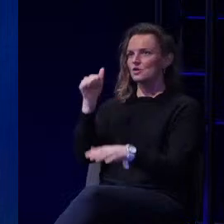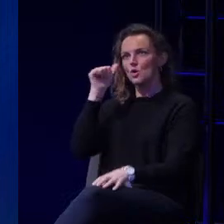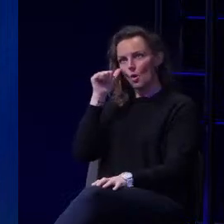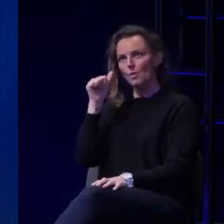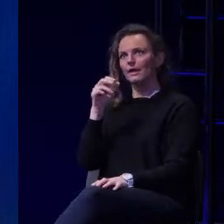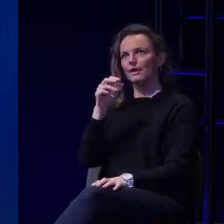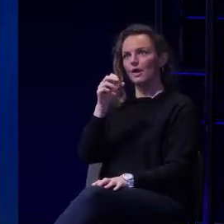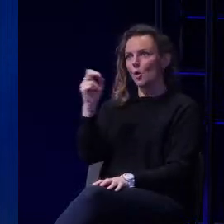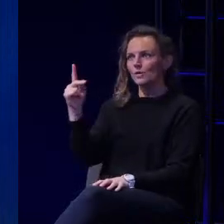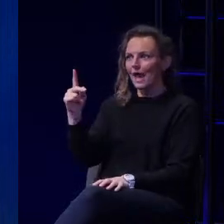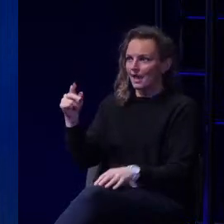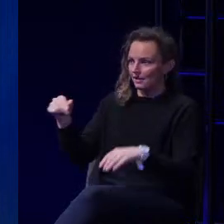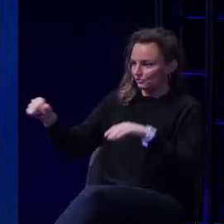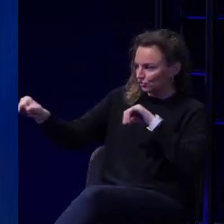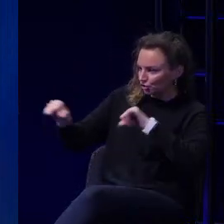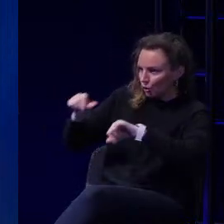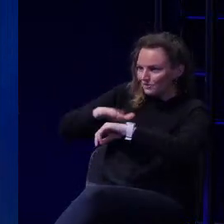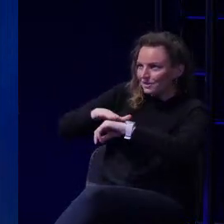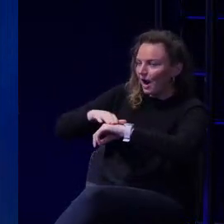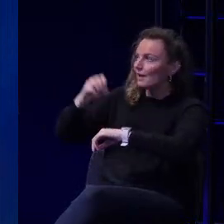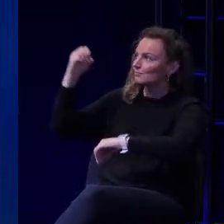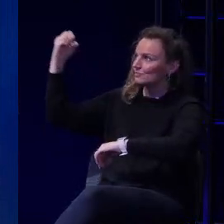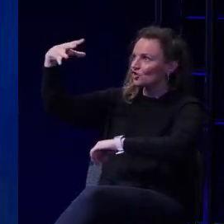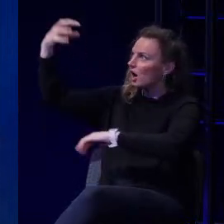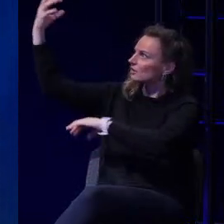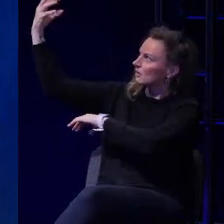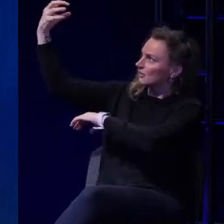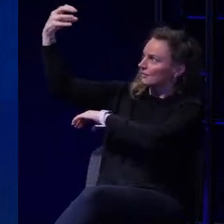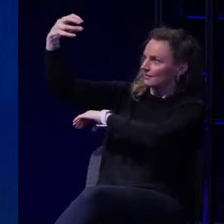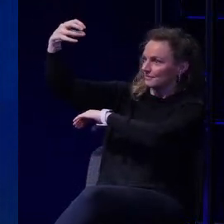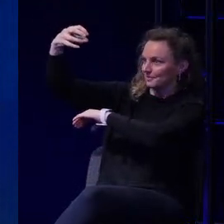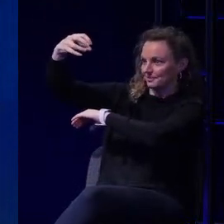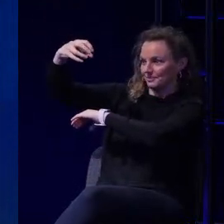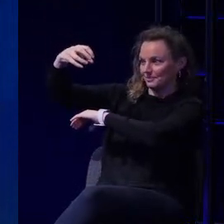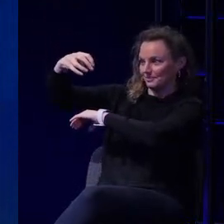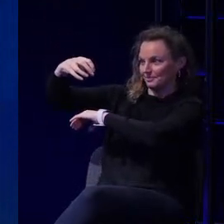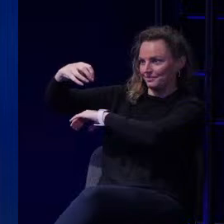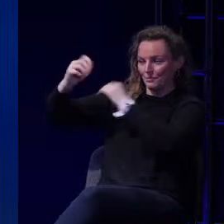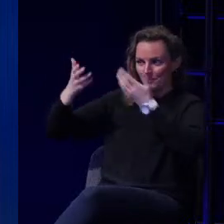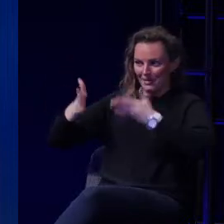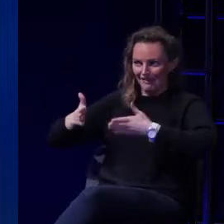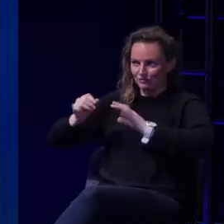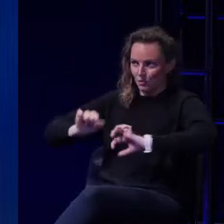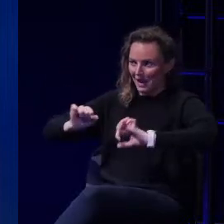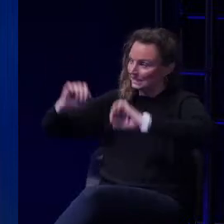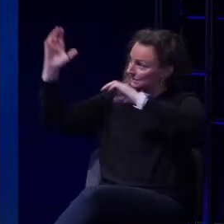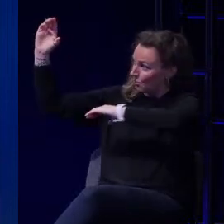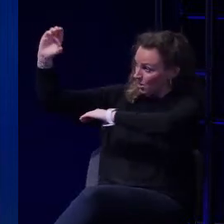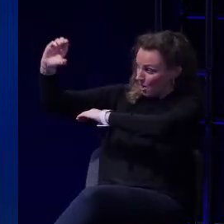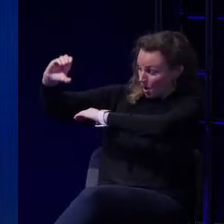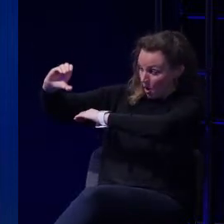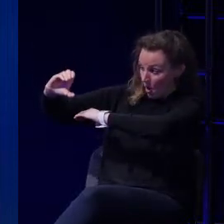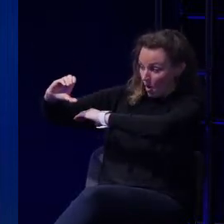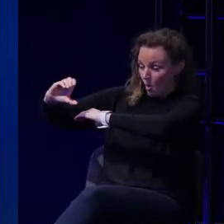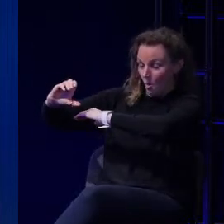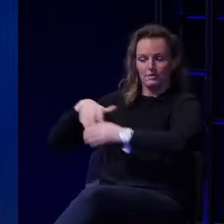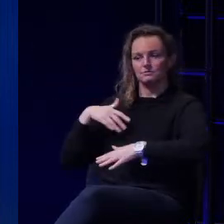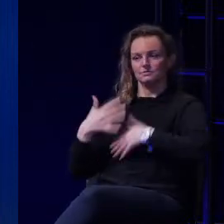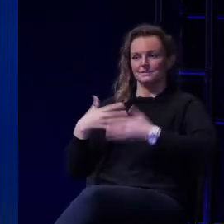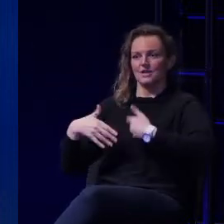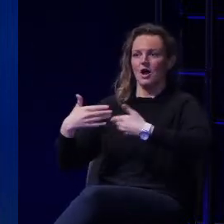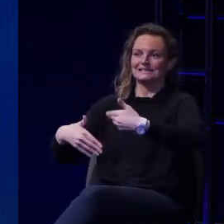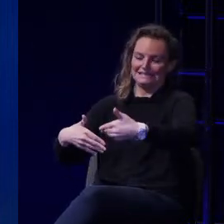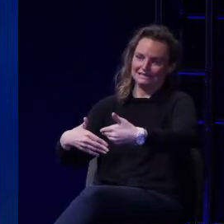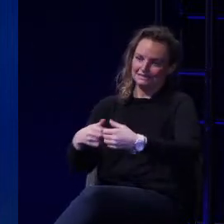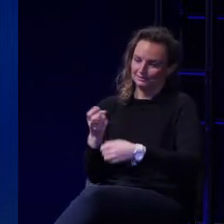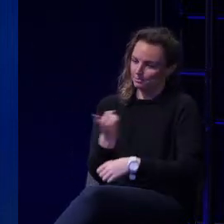we only have until the sun sets to get this, and we have to wait until the sun gets low enough to start. They totally got